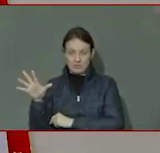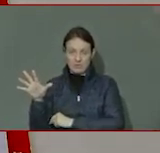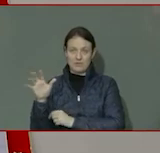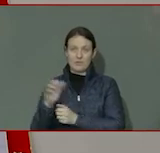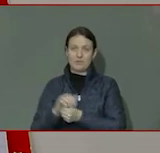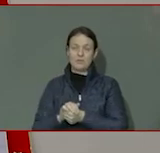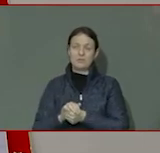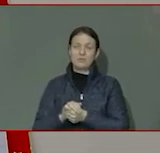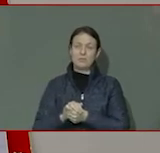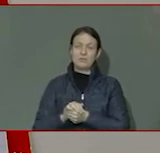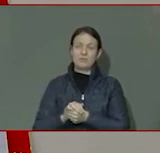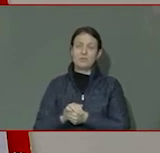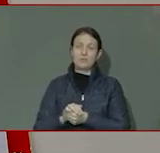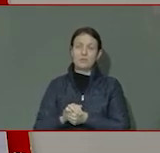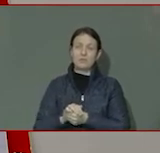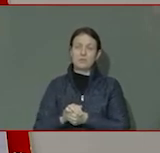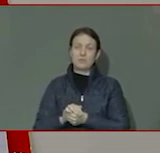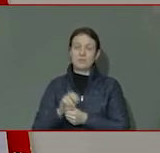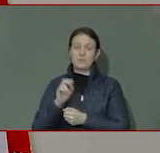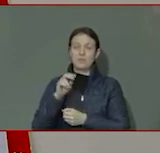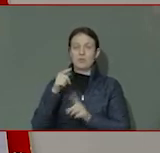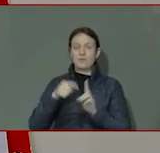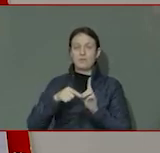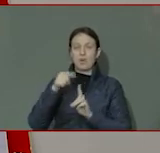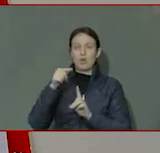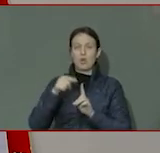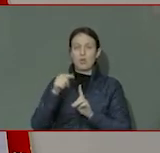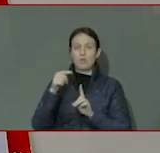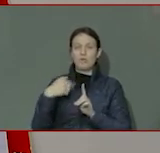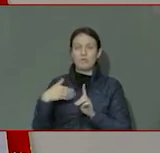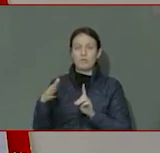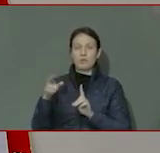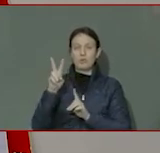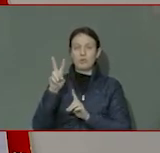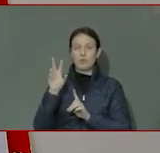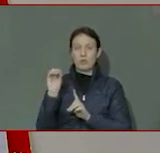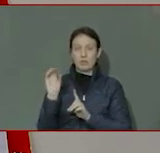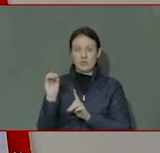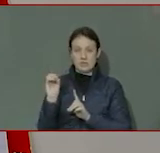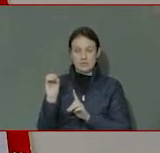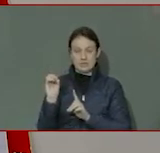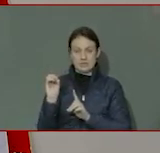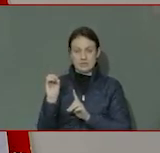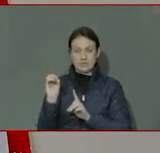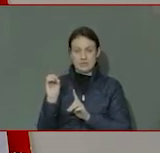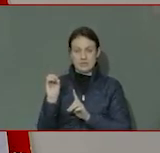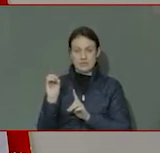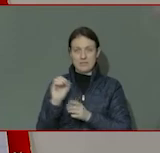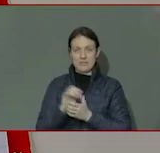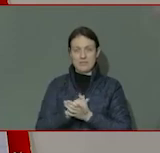0,0125. The volume initially was 200